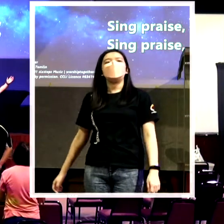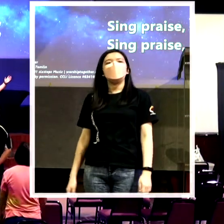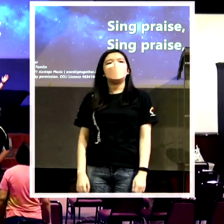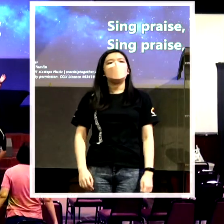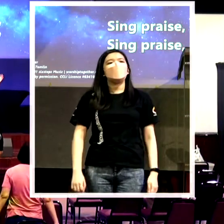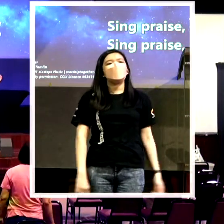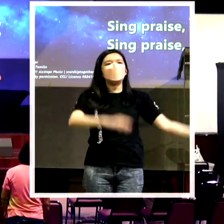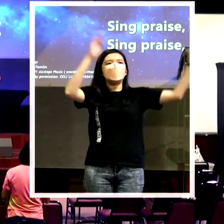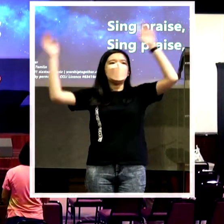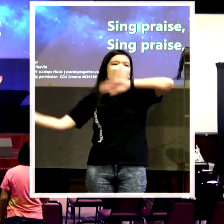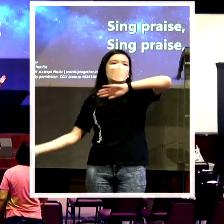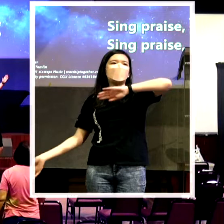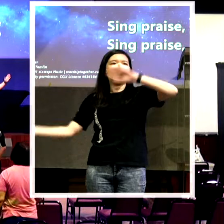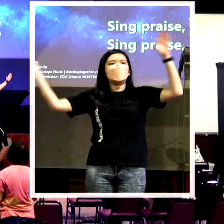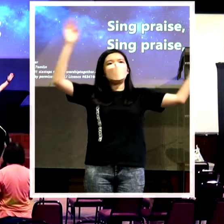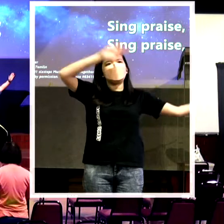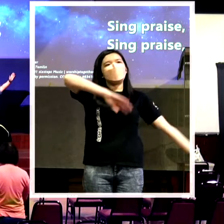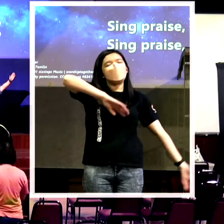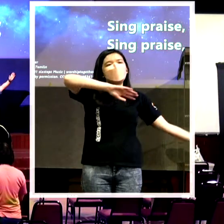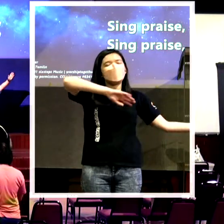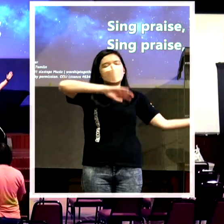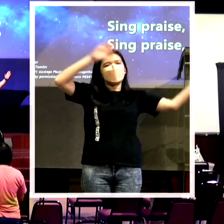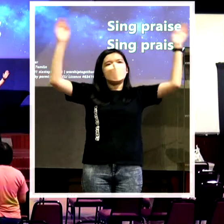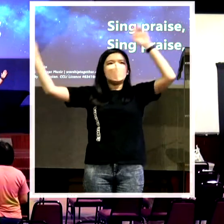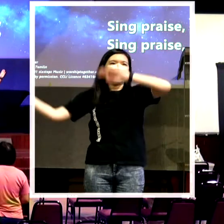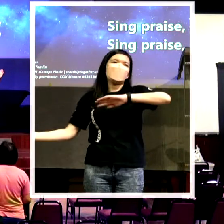praise, sing